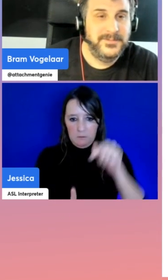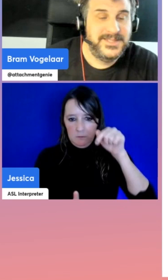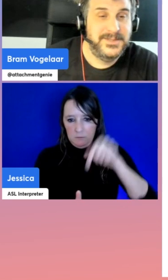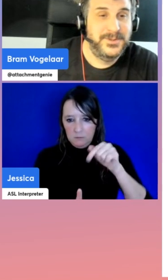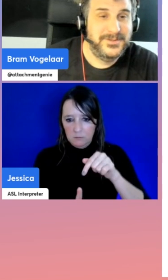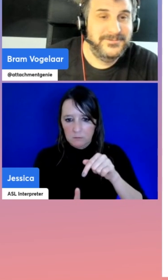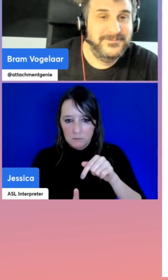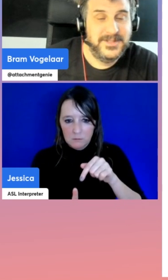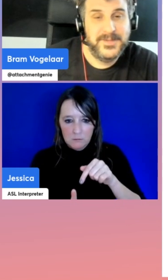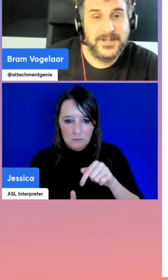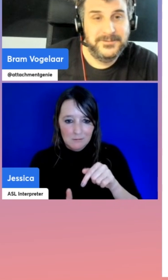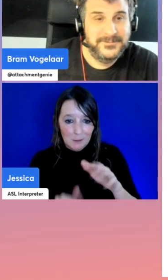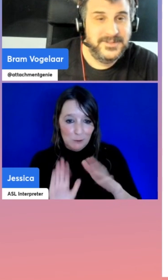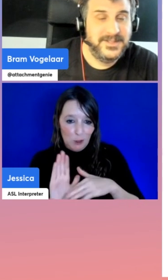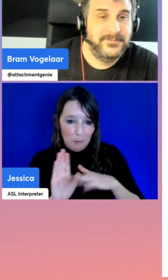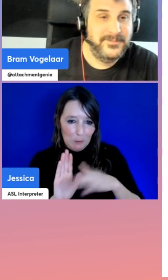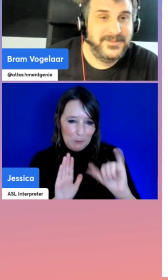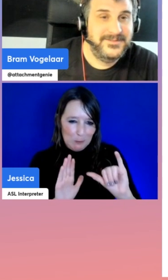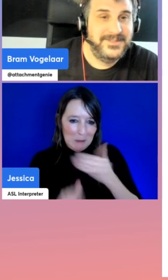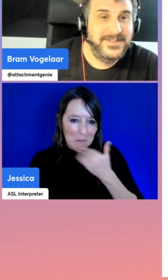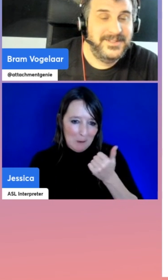might be cheaper and better.